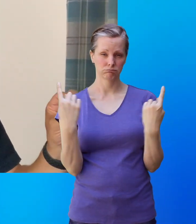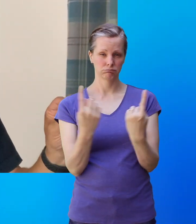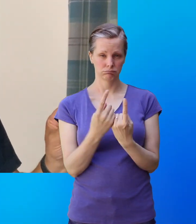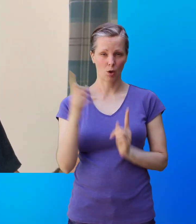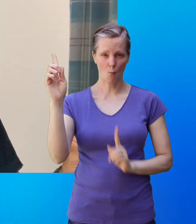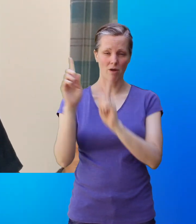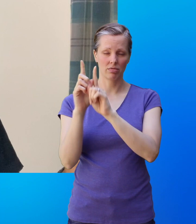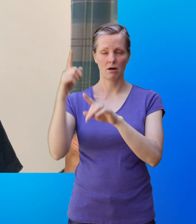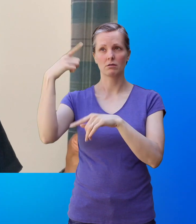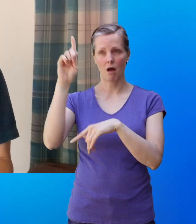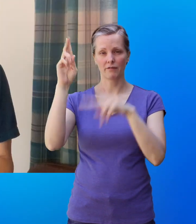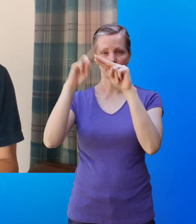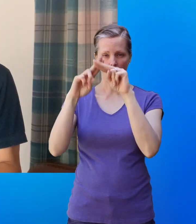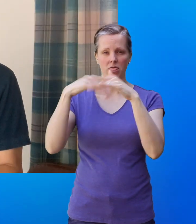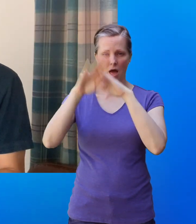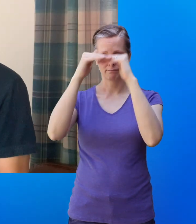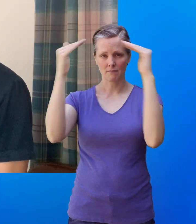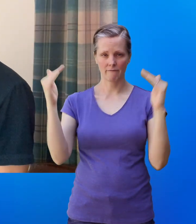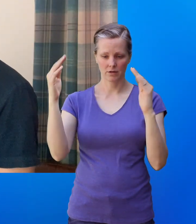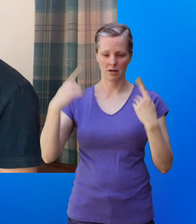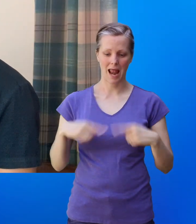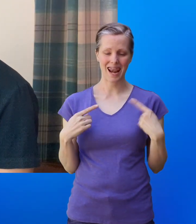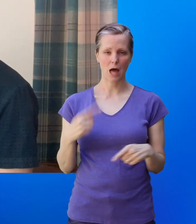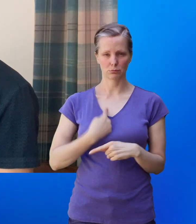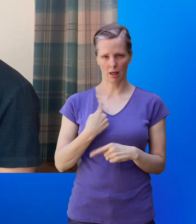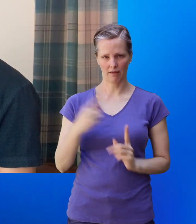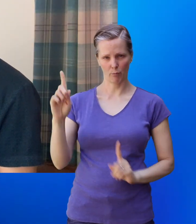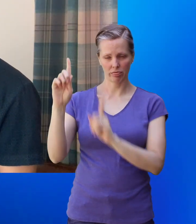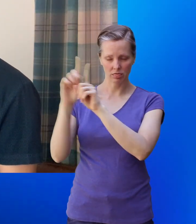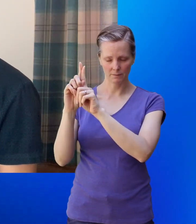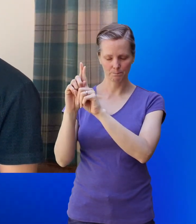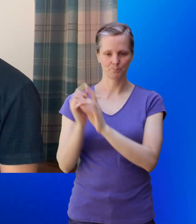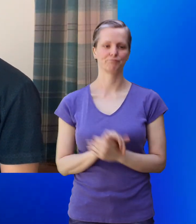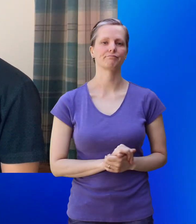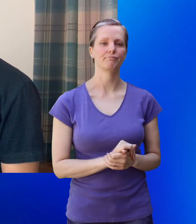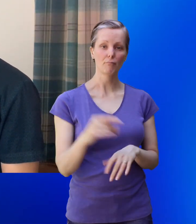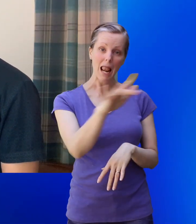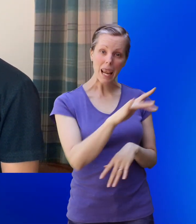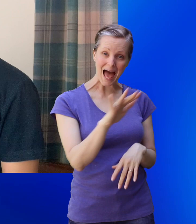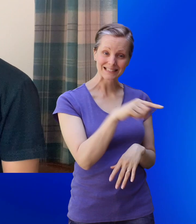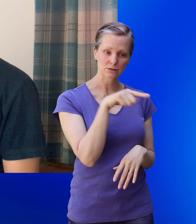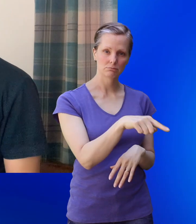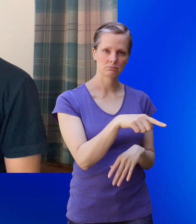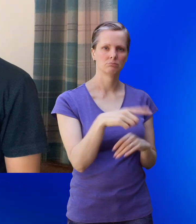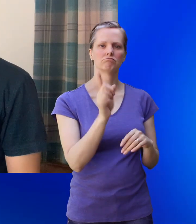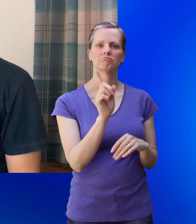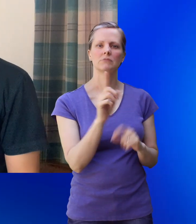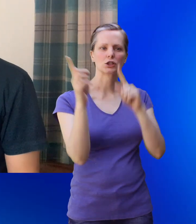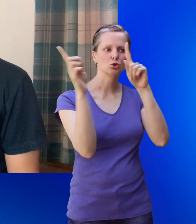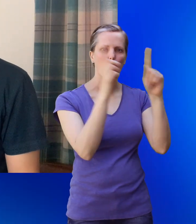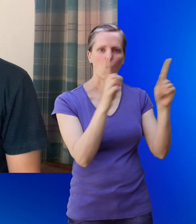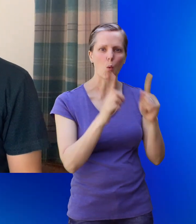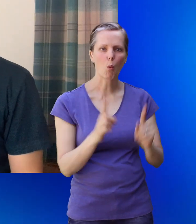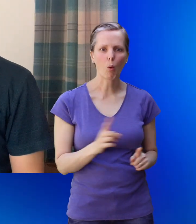Father in heaven. And meanwhile, out in the middle of the lake, a storm